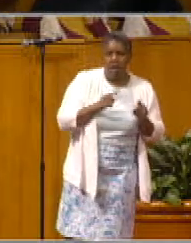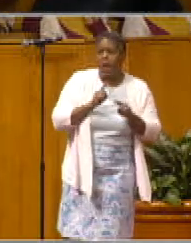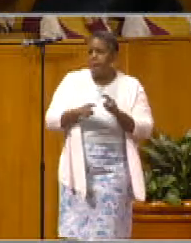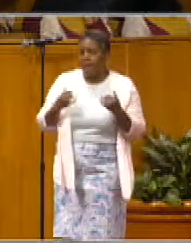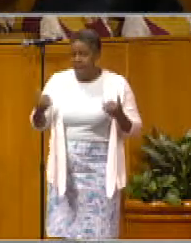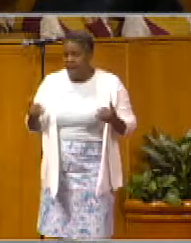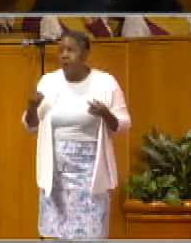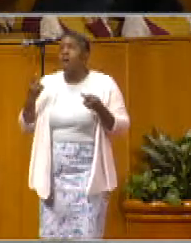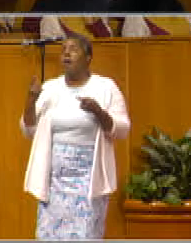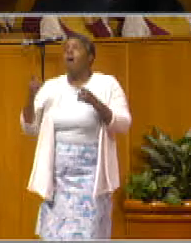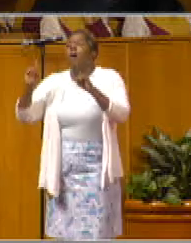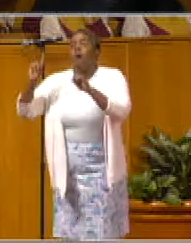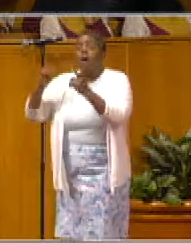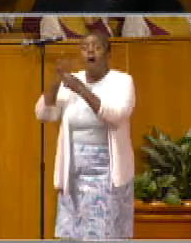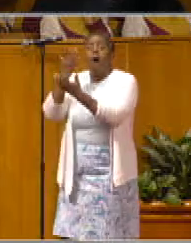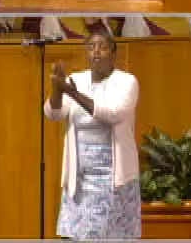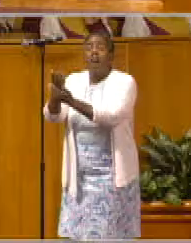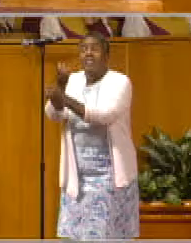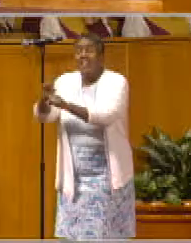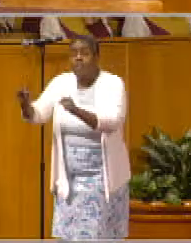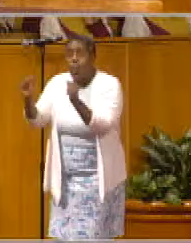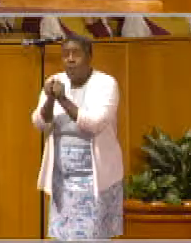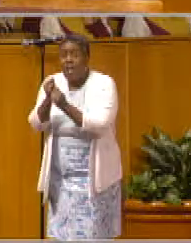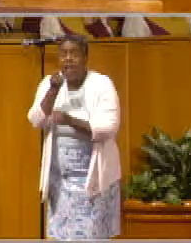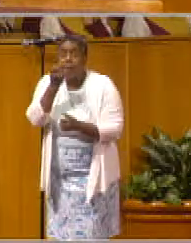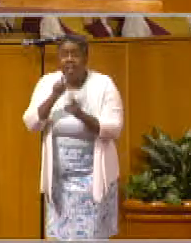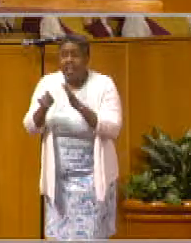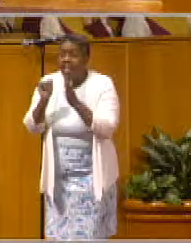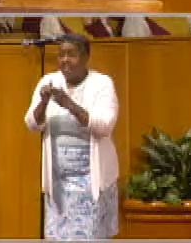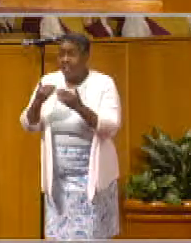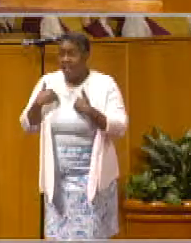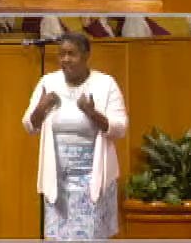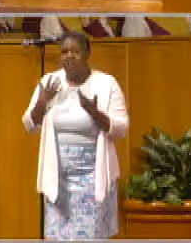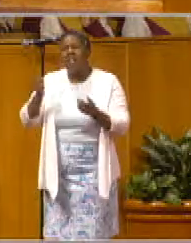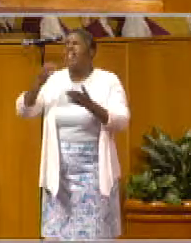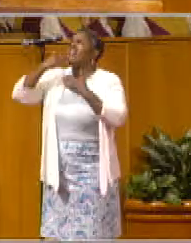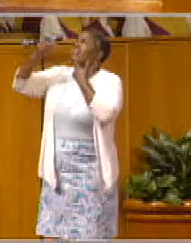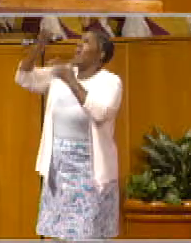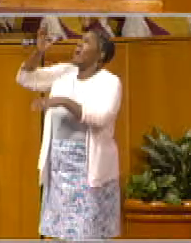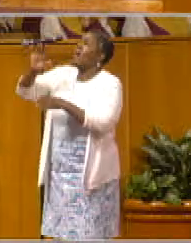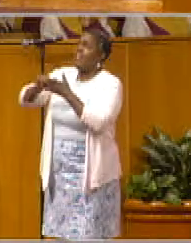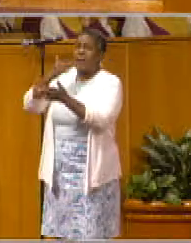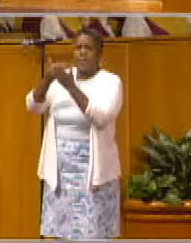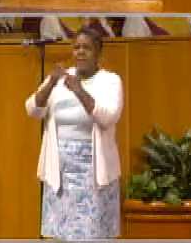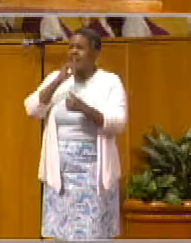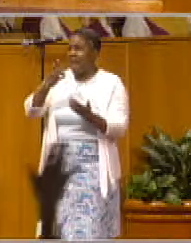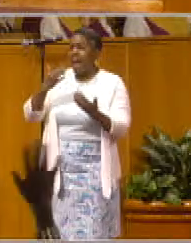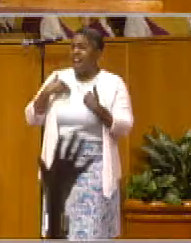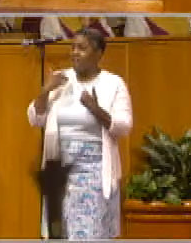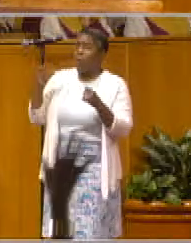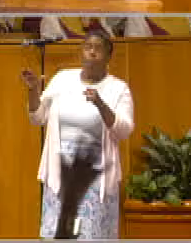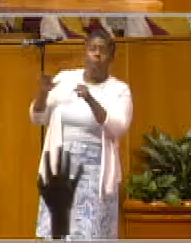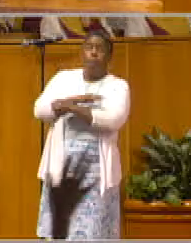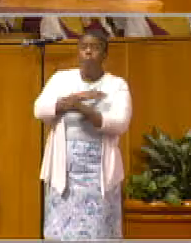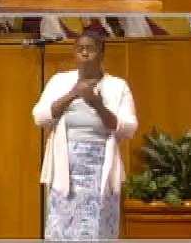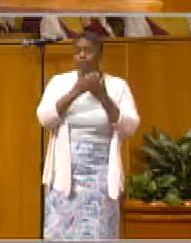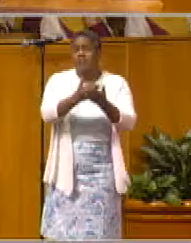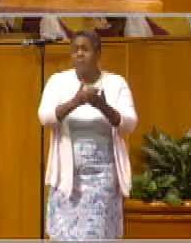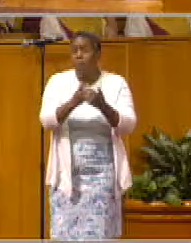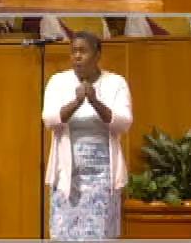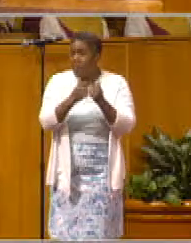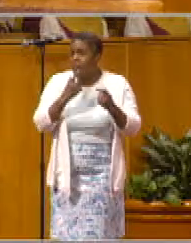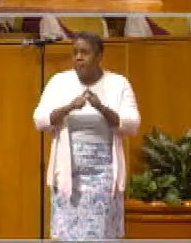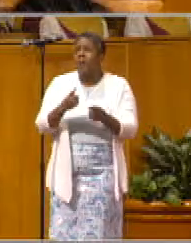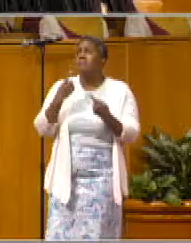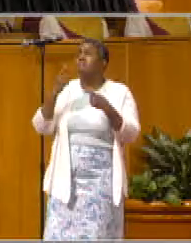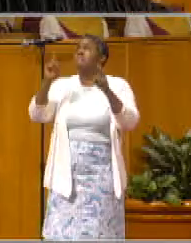they made it safely with the little bit that they had. And they could thank God that I may not have the whole ship, but I